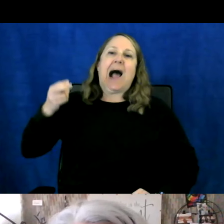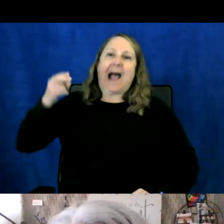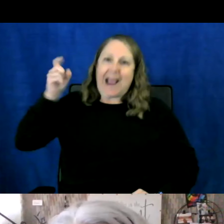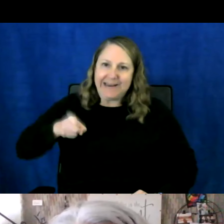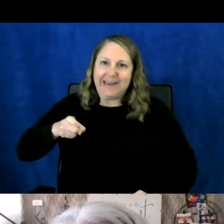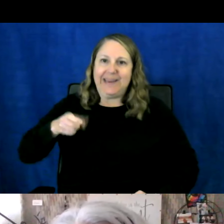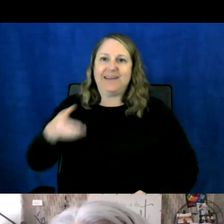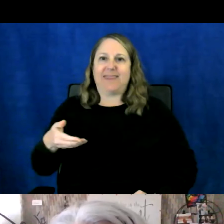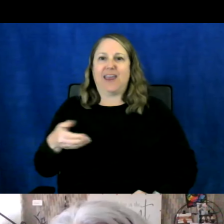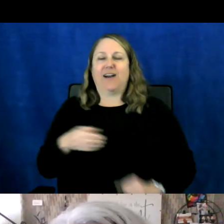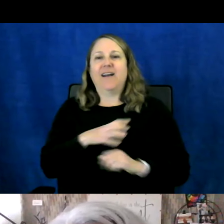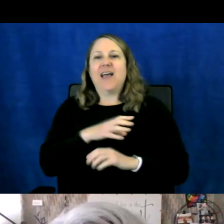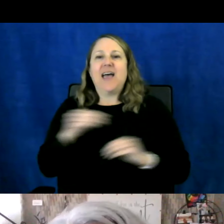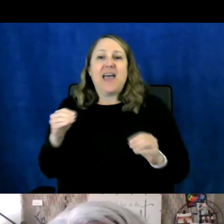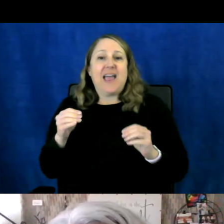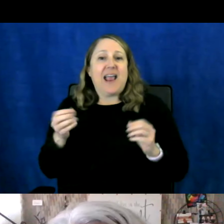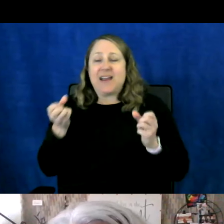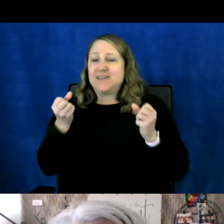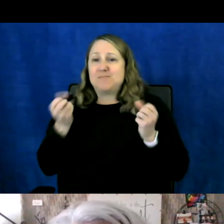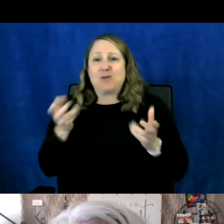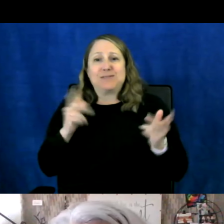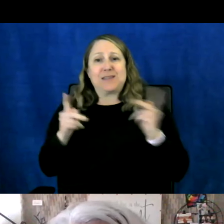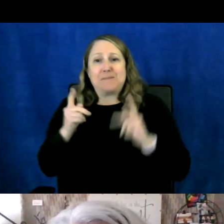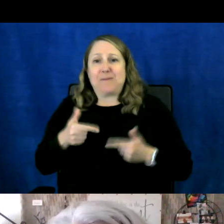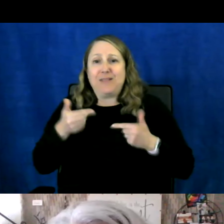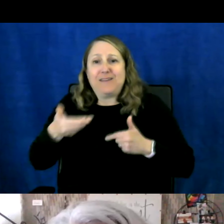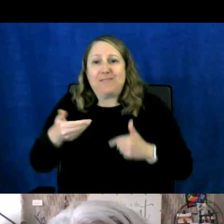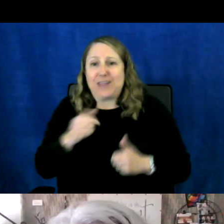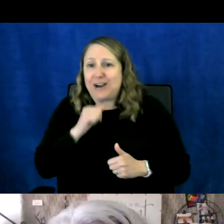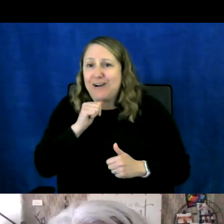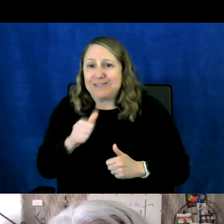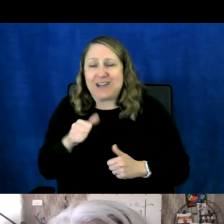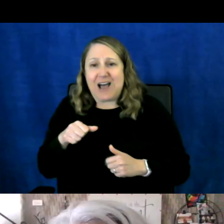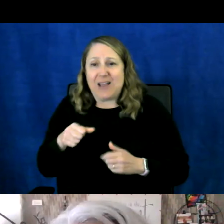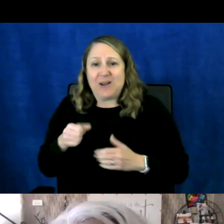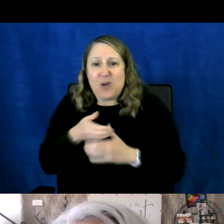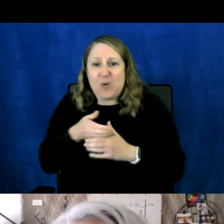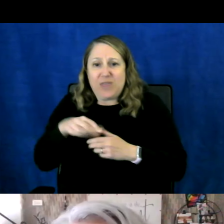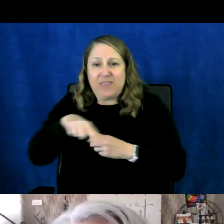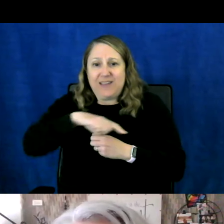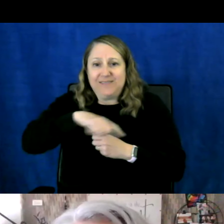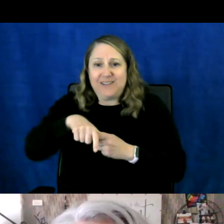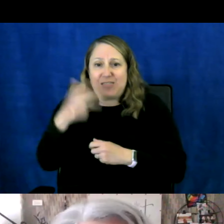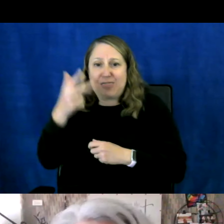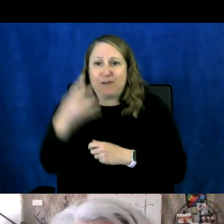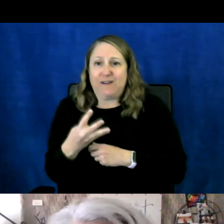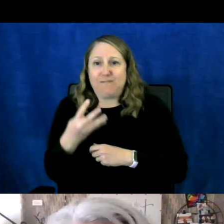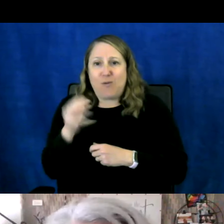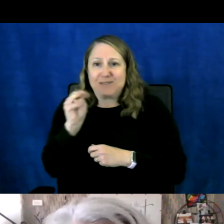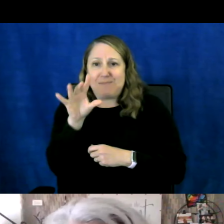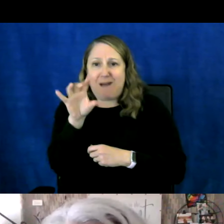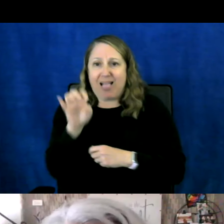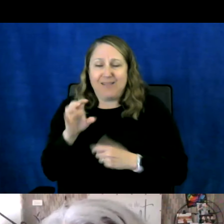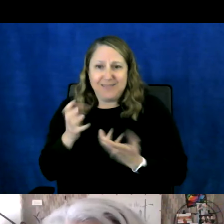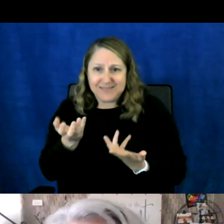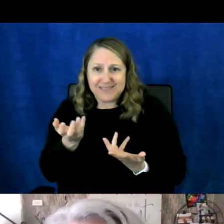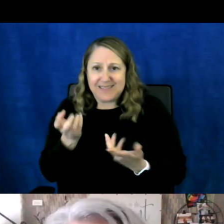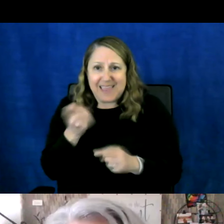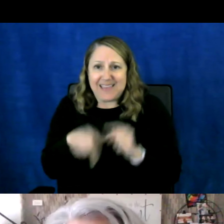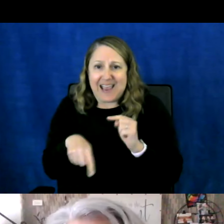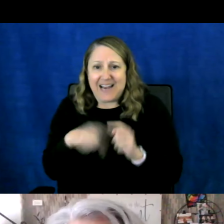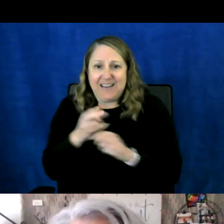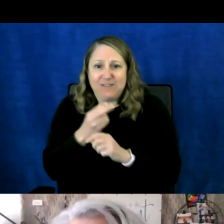most of the folks who live in rural communities don't live within 3/4 of a mile of a fixed route stop. So there isn't even